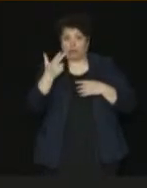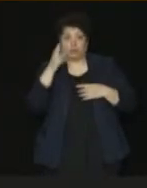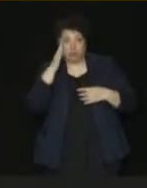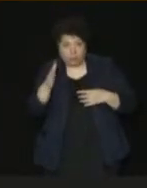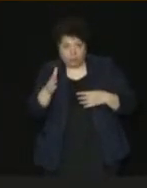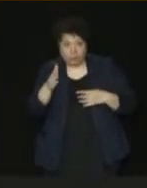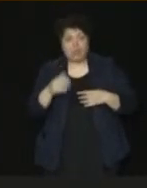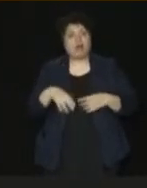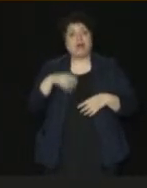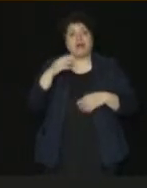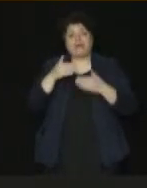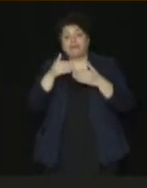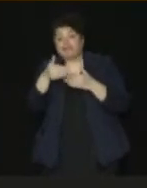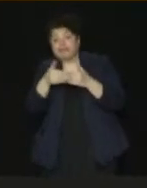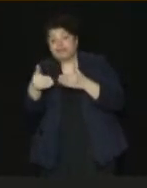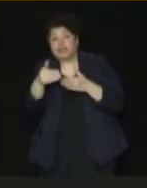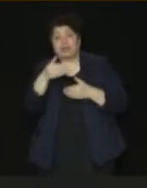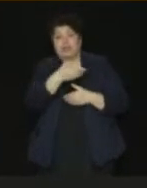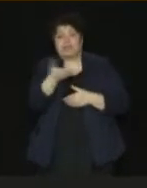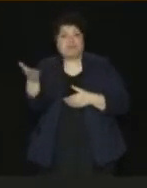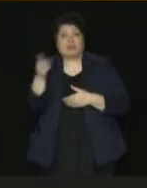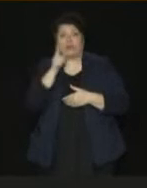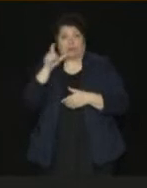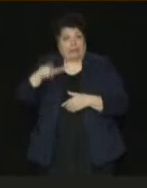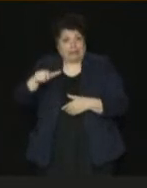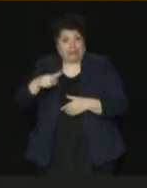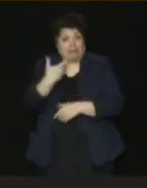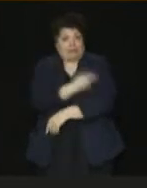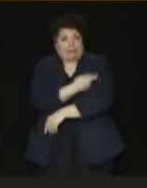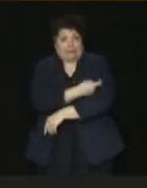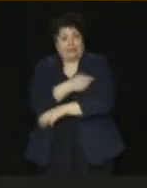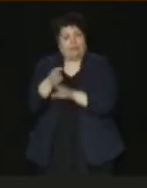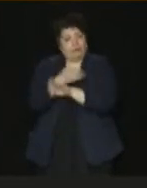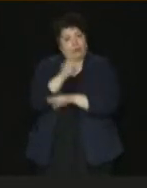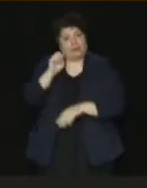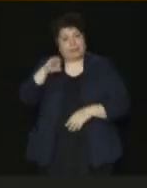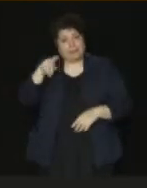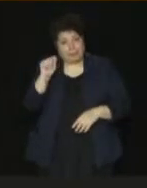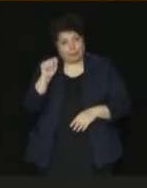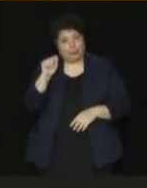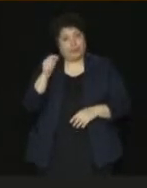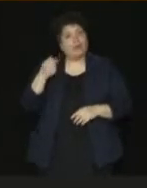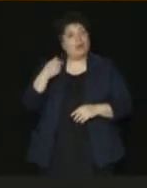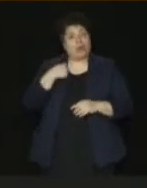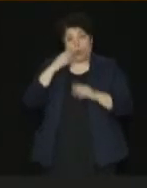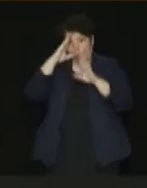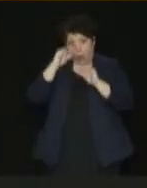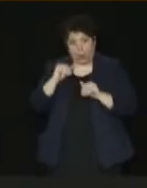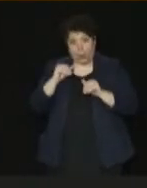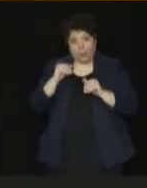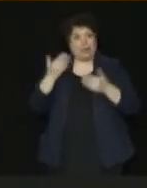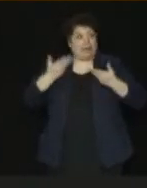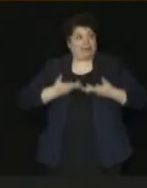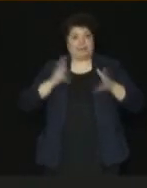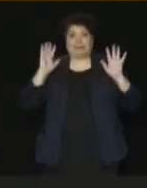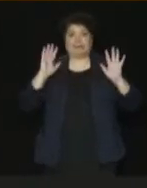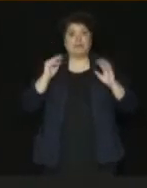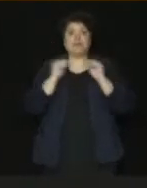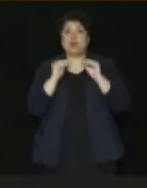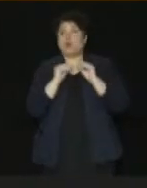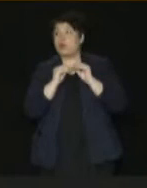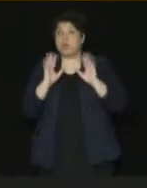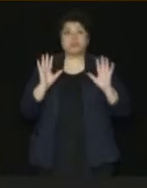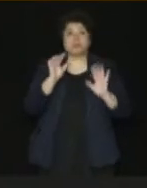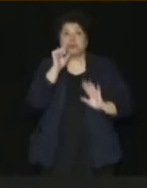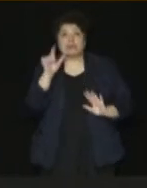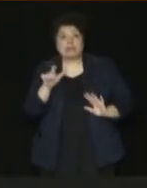to be vaccinated by September. And we all hope that that is all that we're going to need. But as we